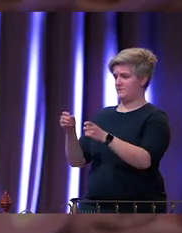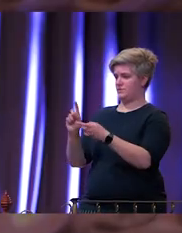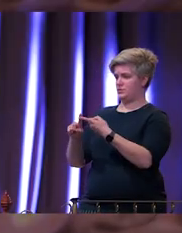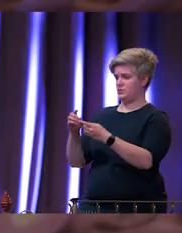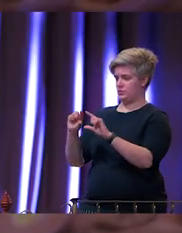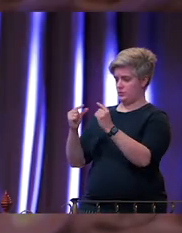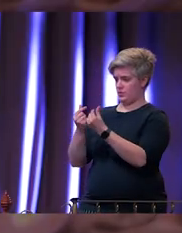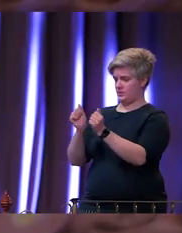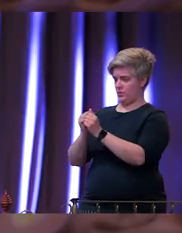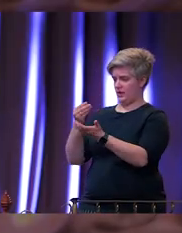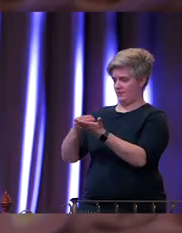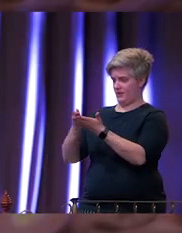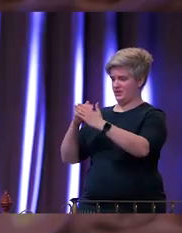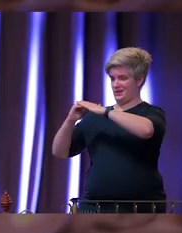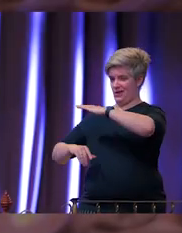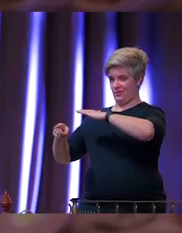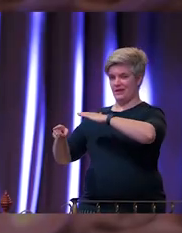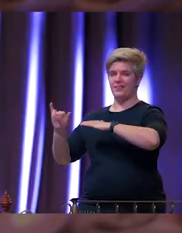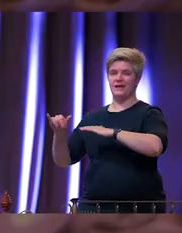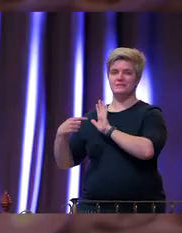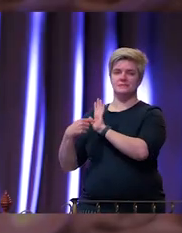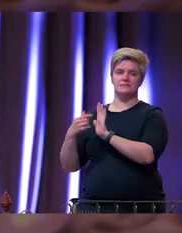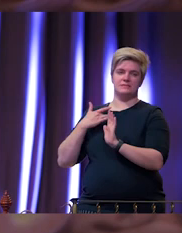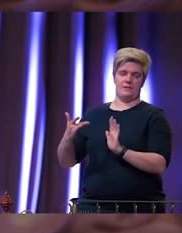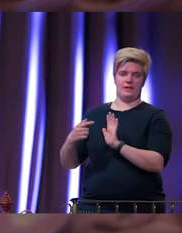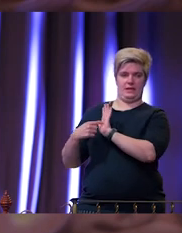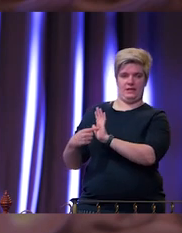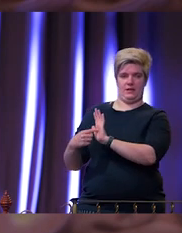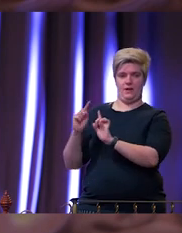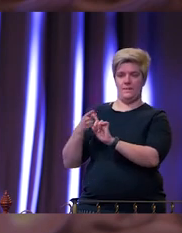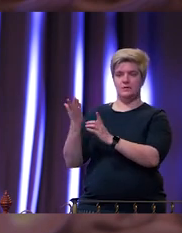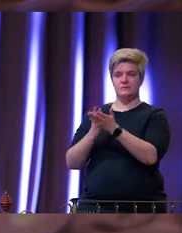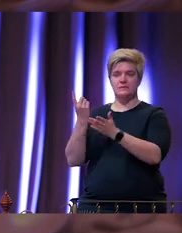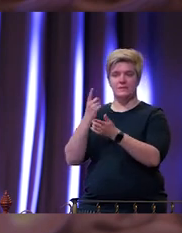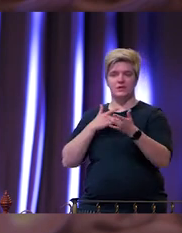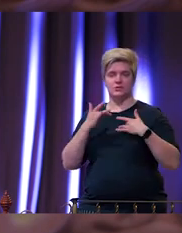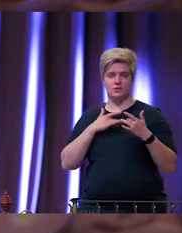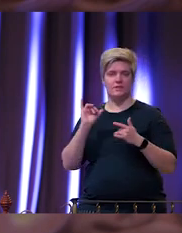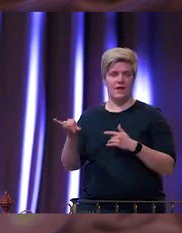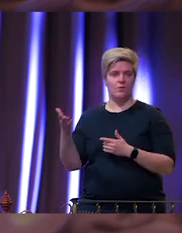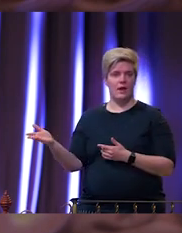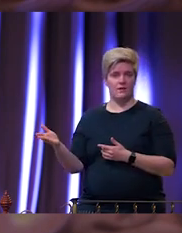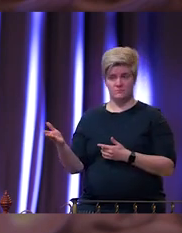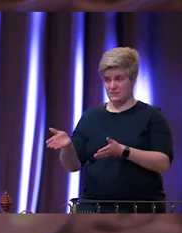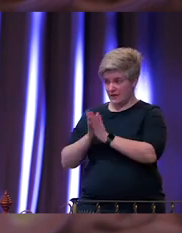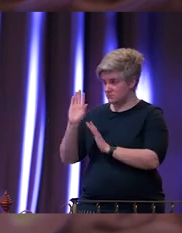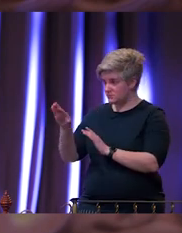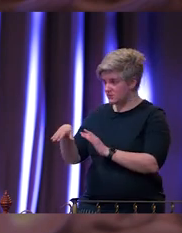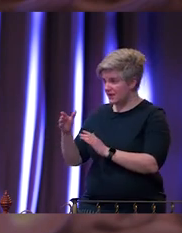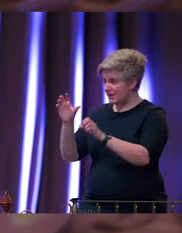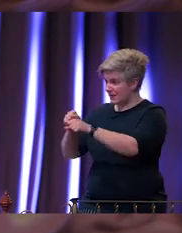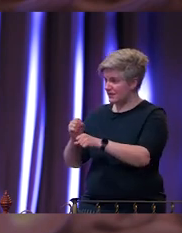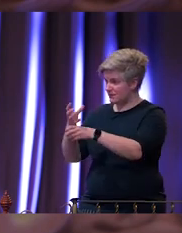know, under this amount, that's usually that indication about some concern in that way. Or just ask them, like, can I get a fiscal